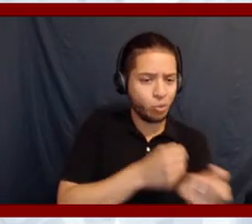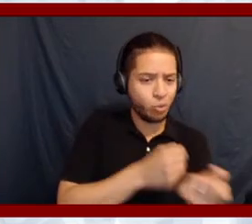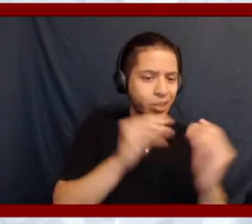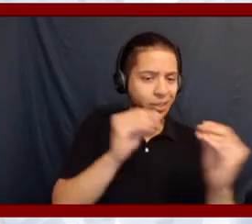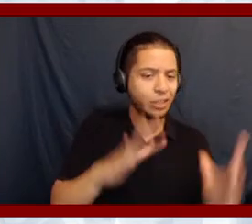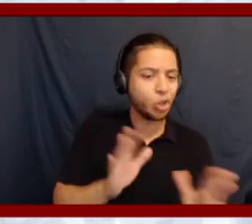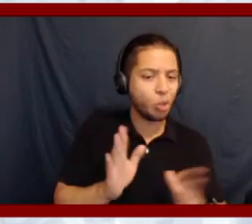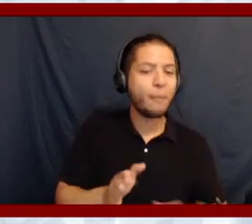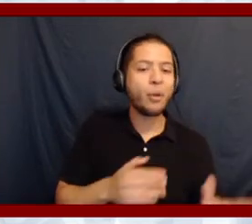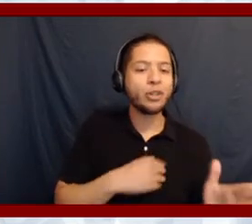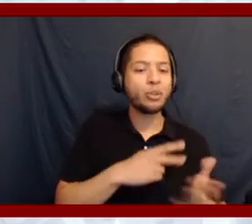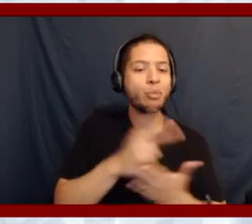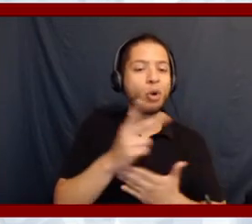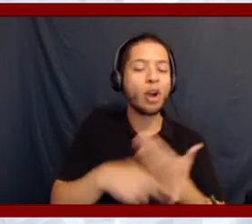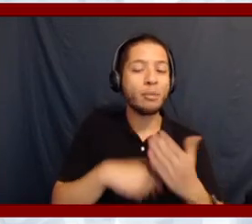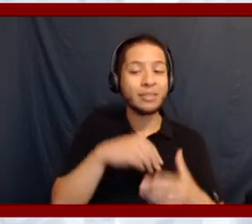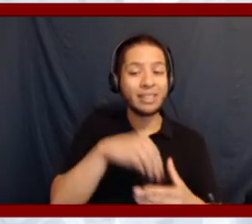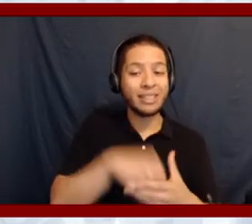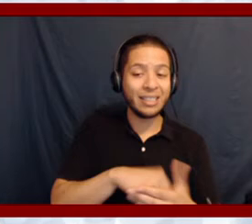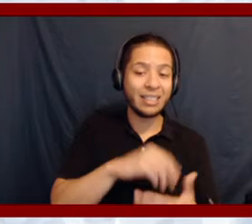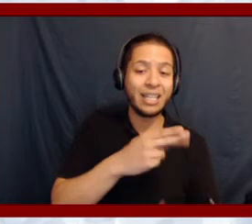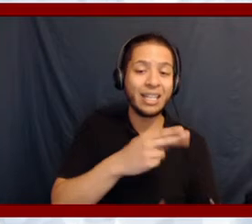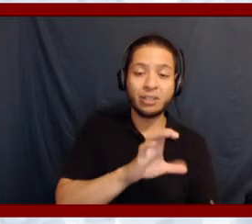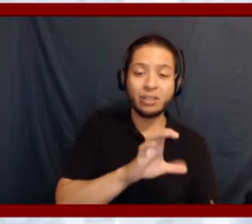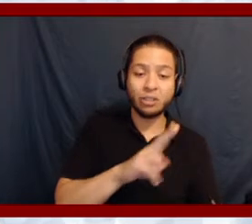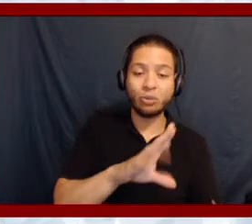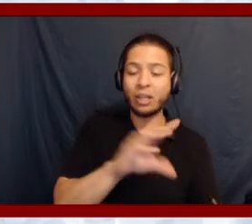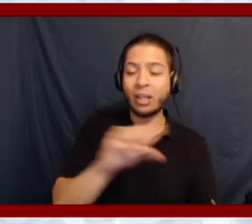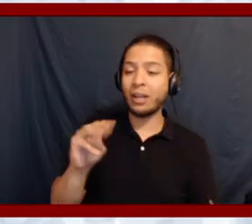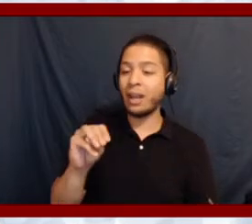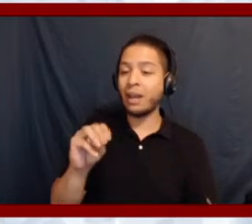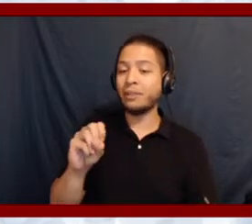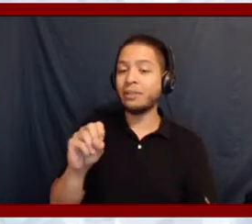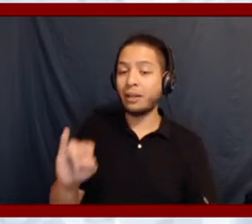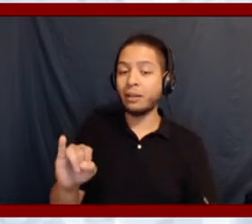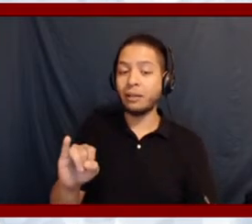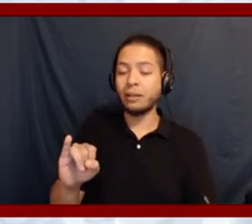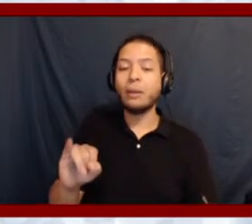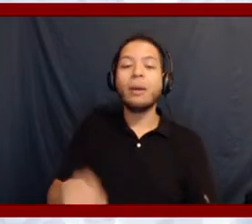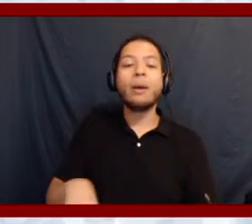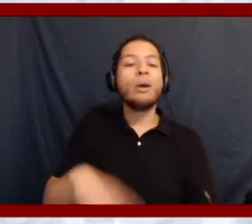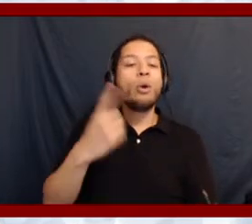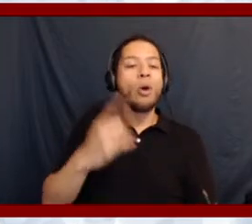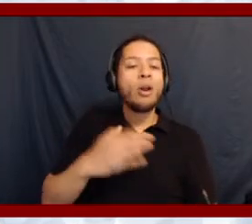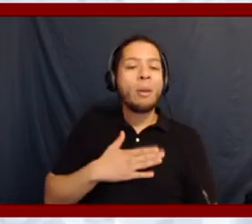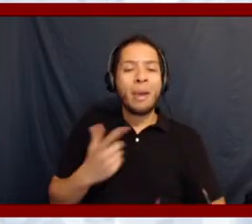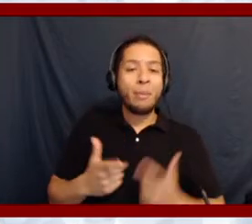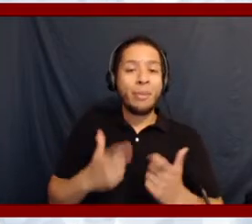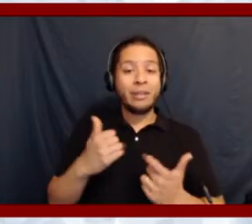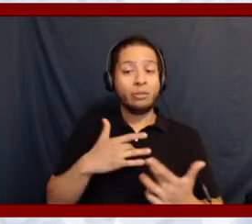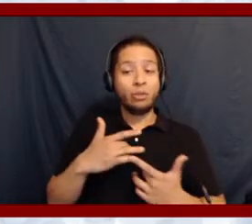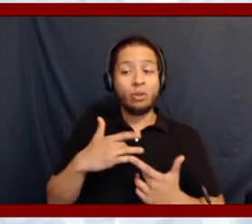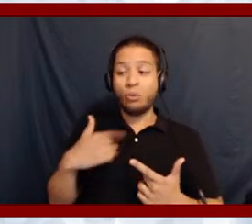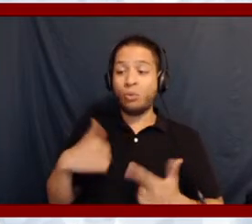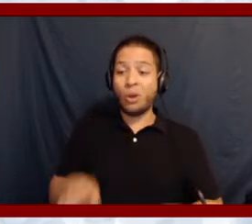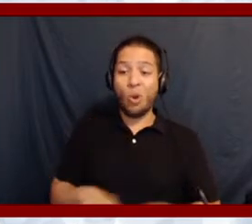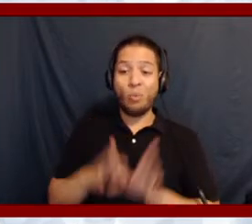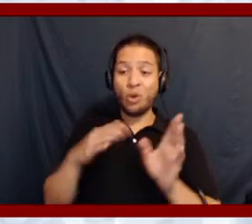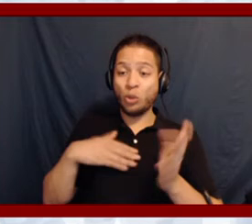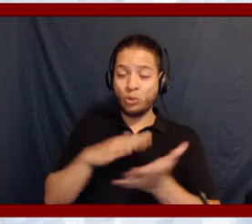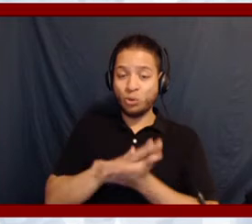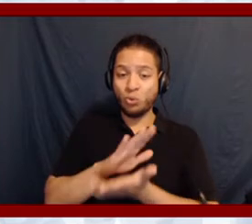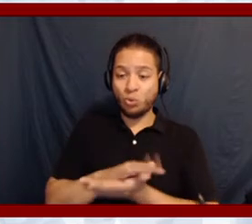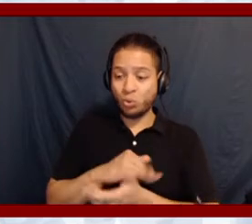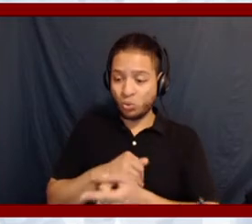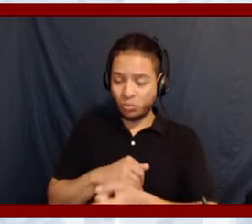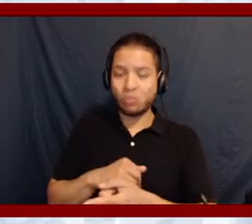are critically important. You know, one of my biggest fears is as we reopen schools, symptoms of trauma are